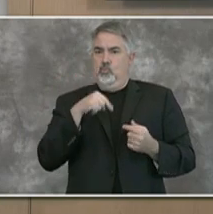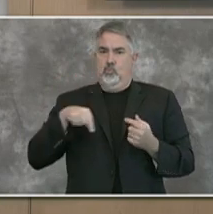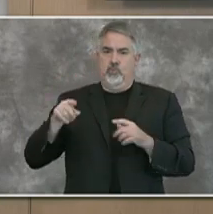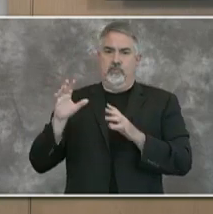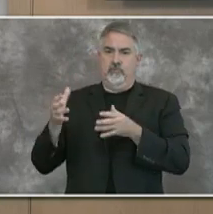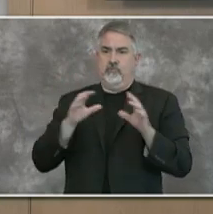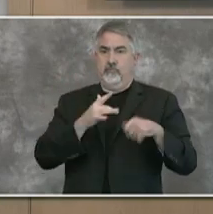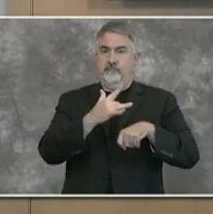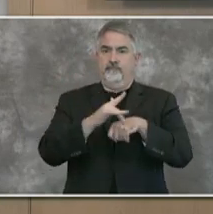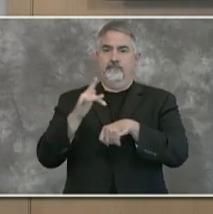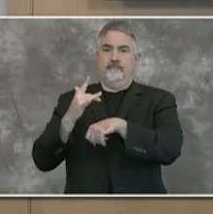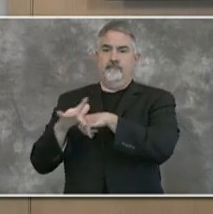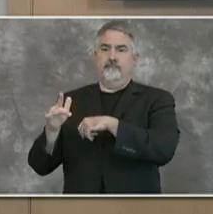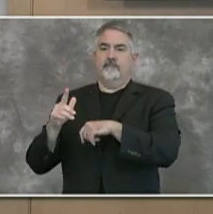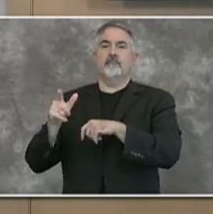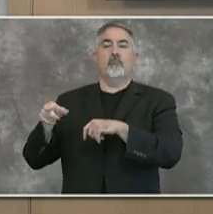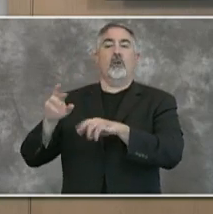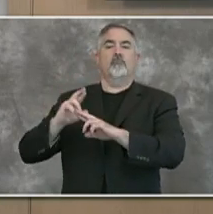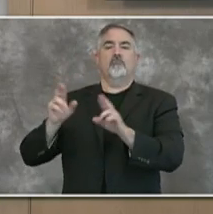a regional